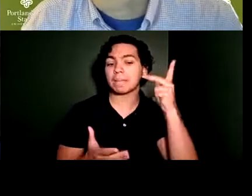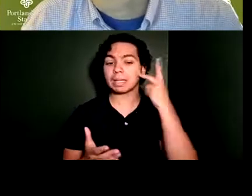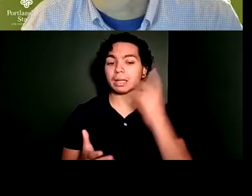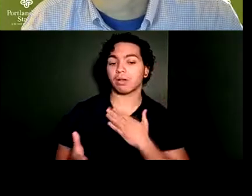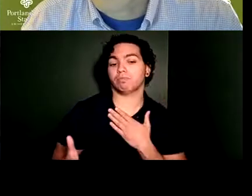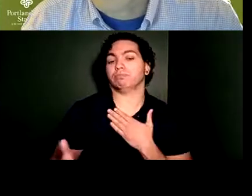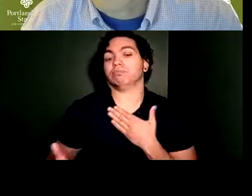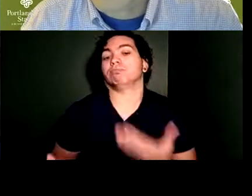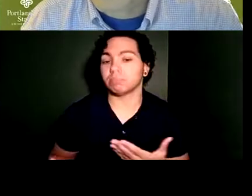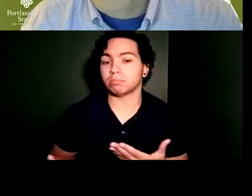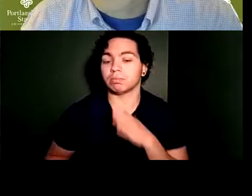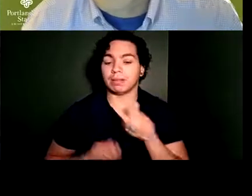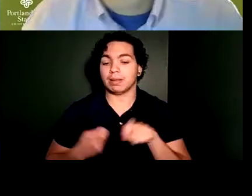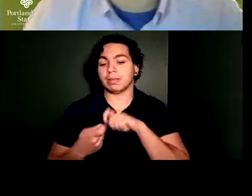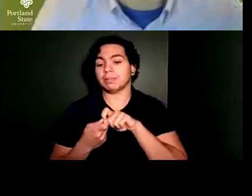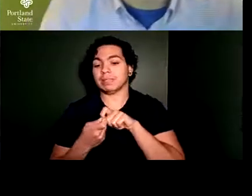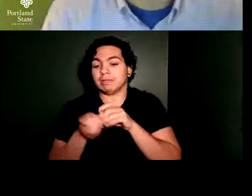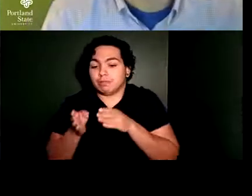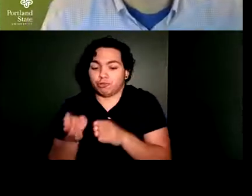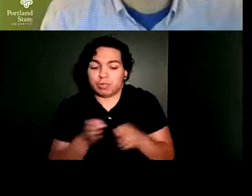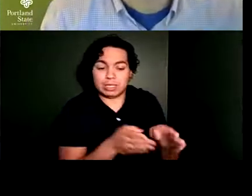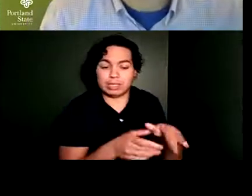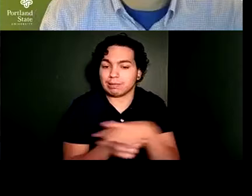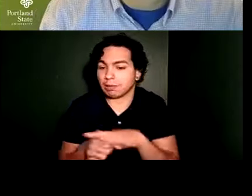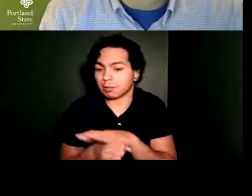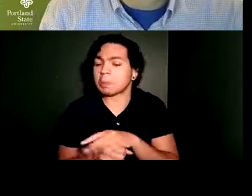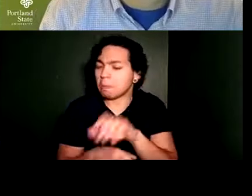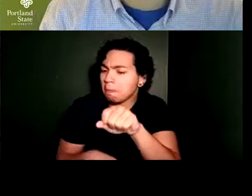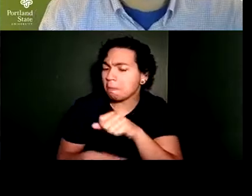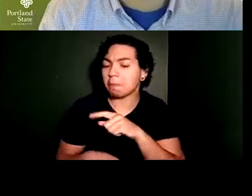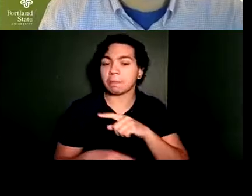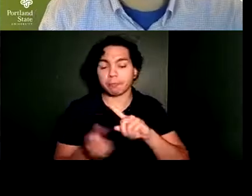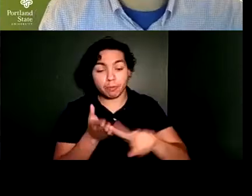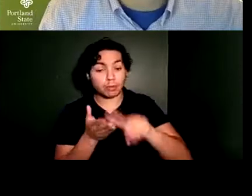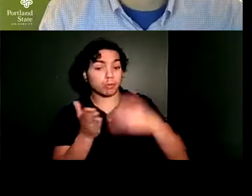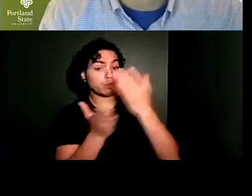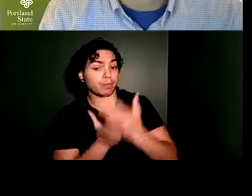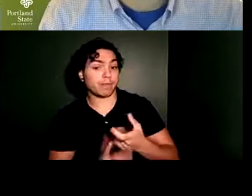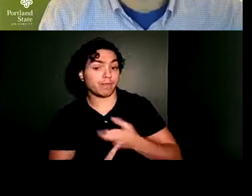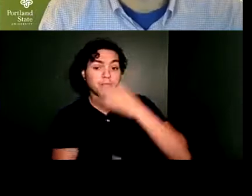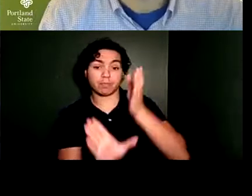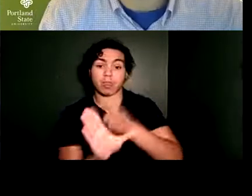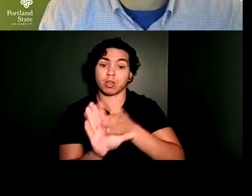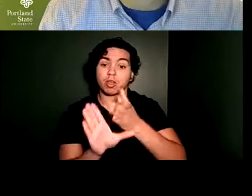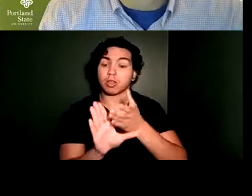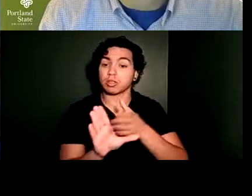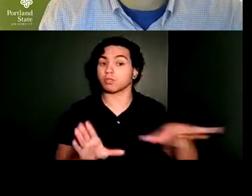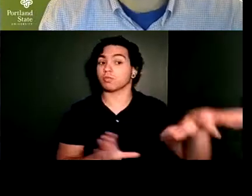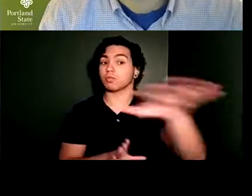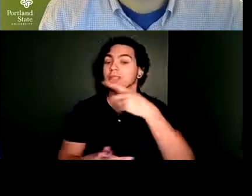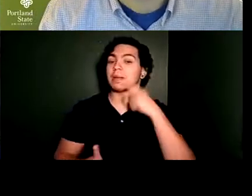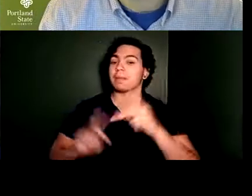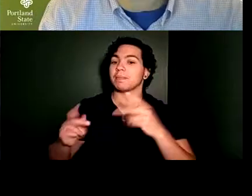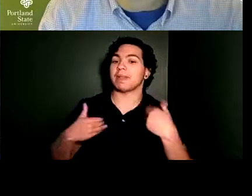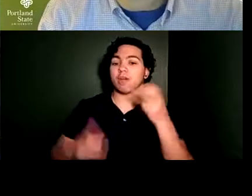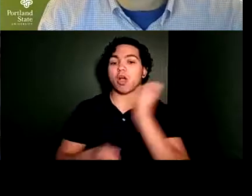least select corridors or streets. There's certainly research from psychology that says that people have a really hard time imagining things